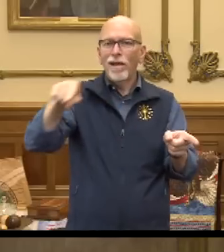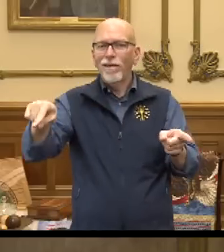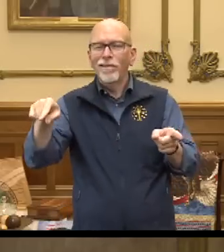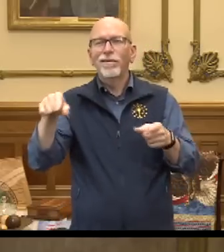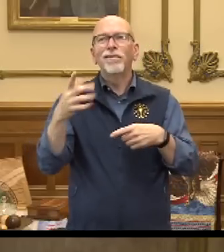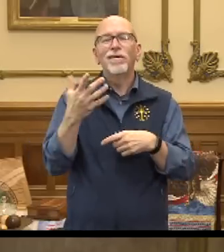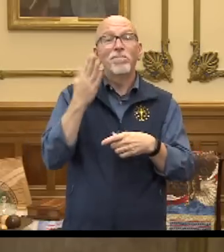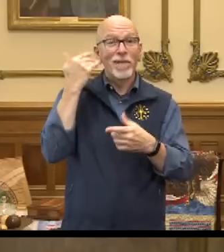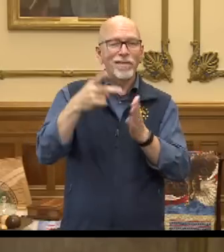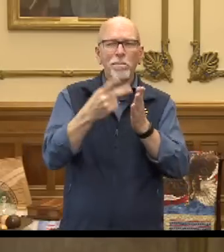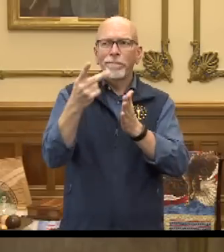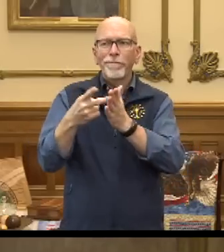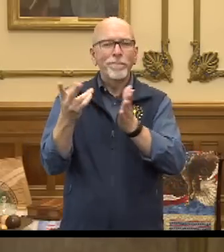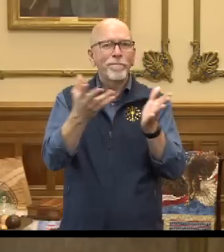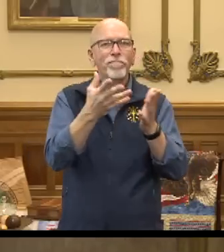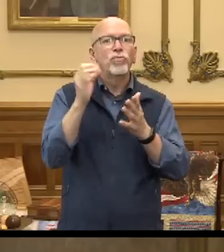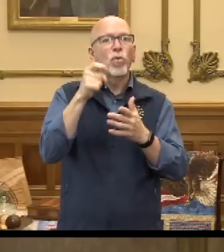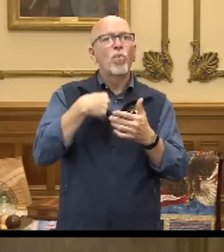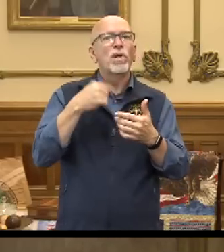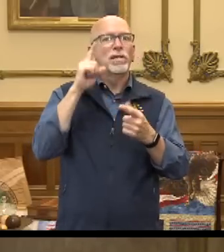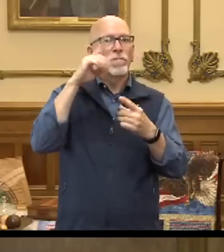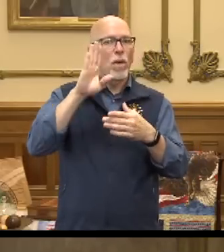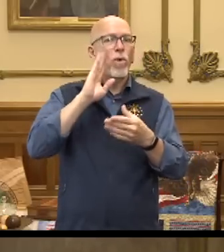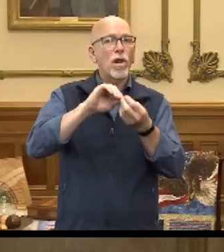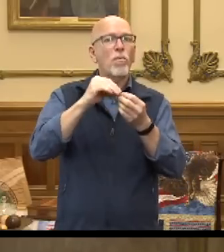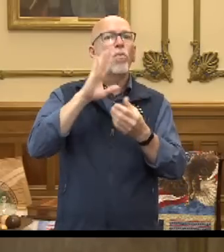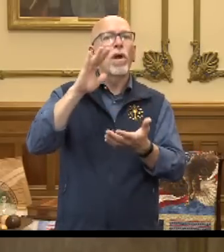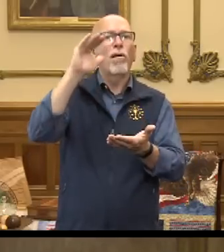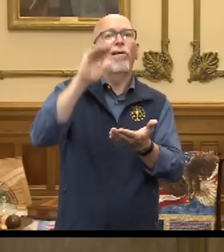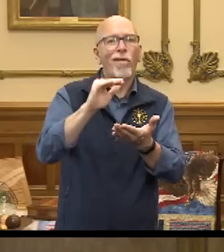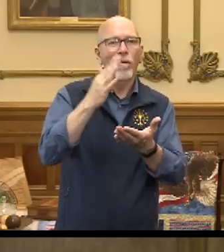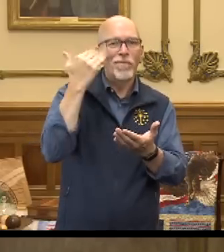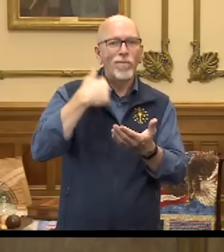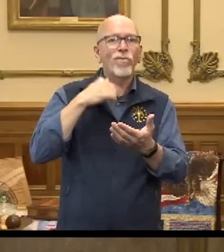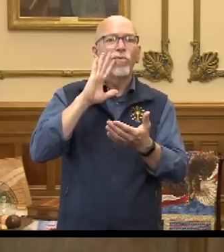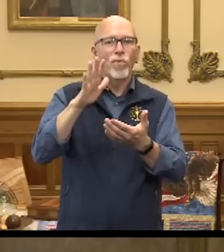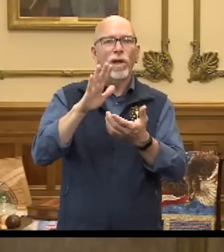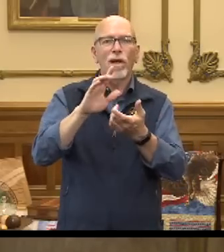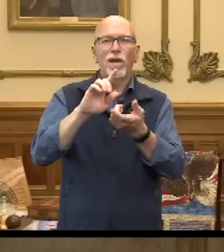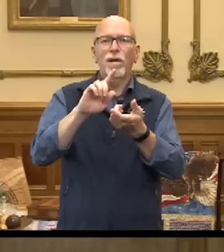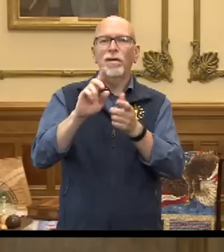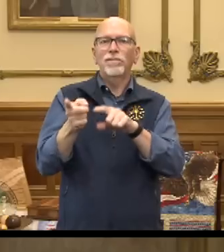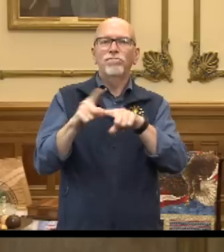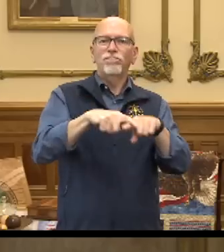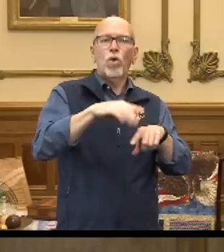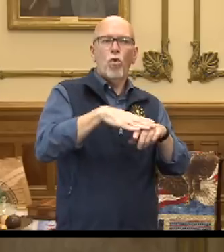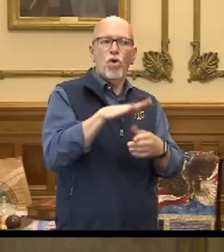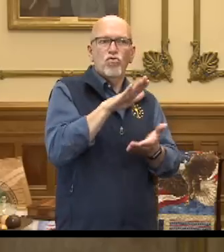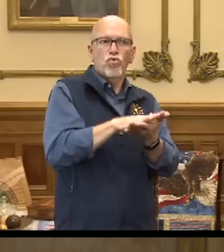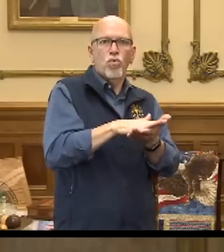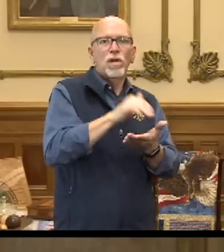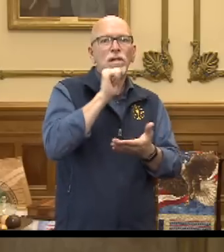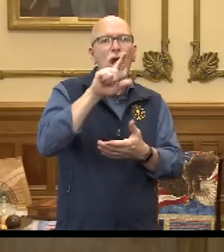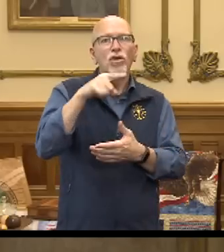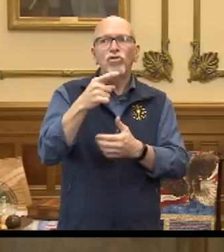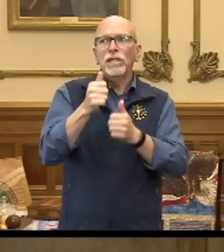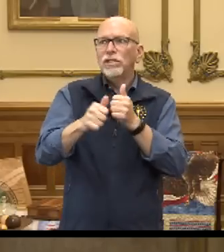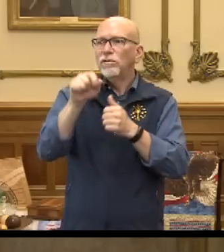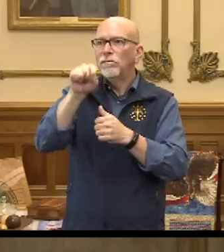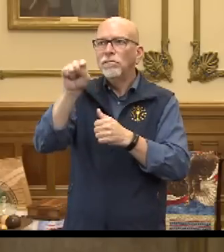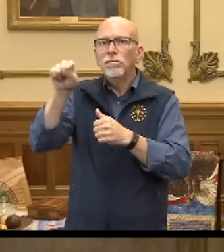this work, the number of schools reporting is expected to drop as we shift to school reporting entities, not just individual